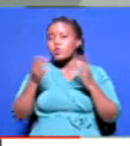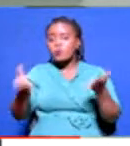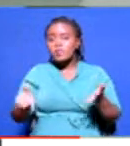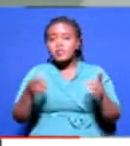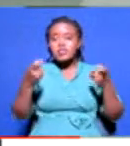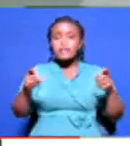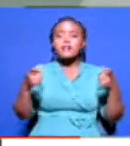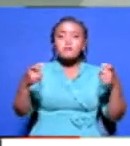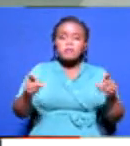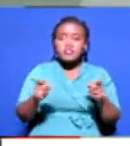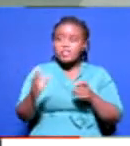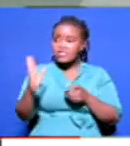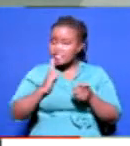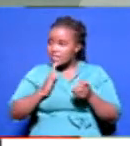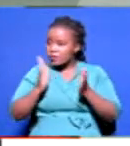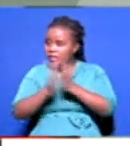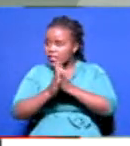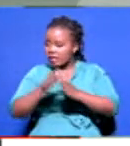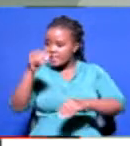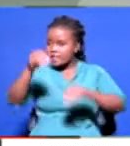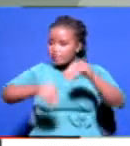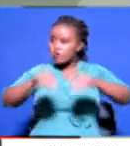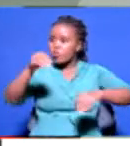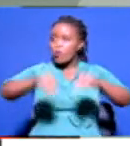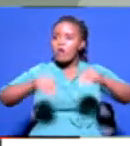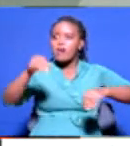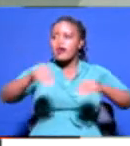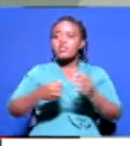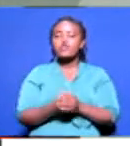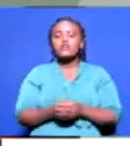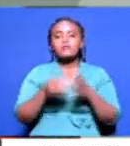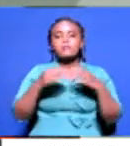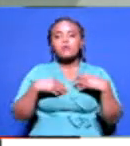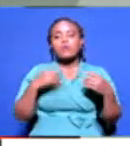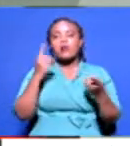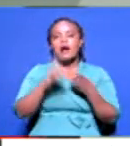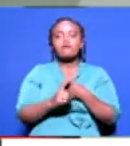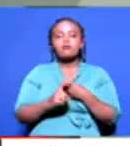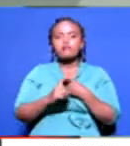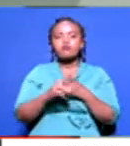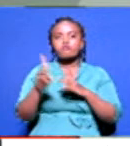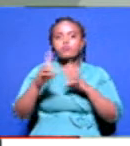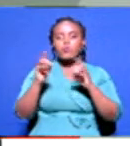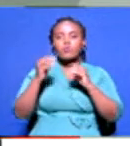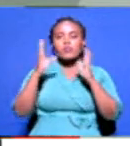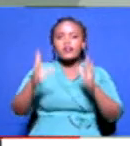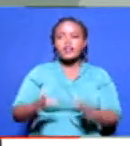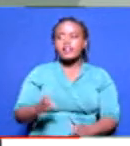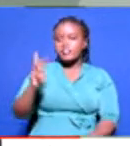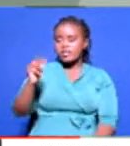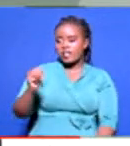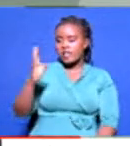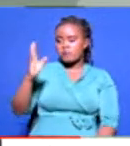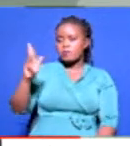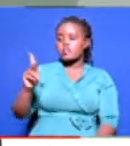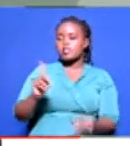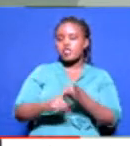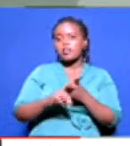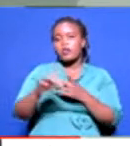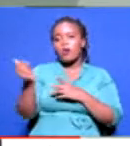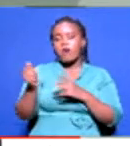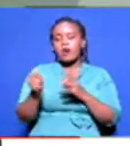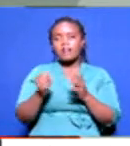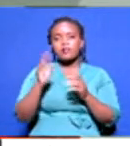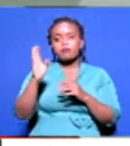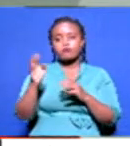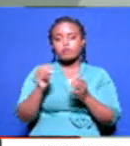security and elections. And she's hosting Victor Bwire, who's a director at MCK. We have Eric Oduor, who's the Secretary General of Kenya Union of